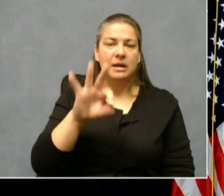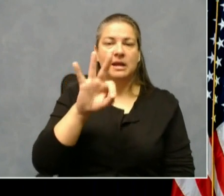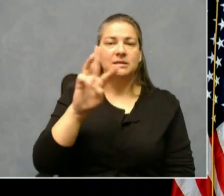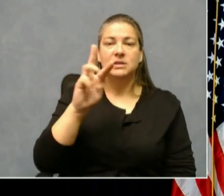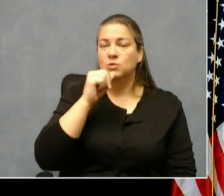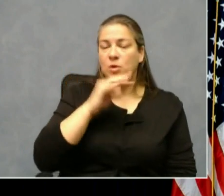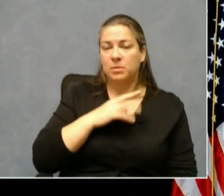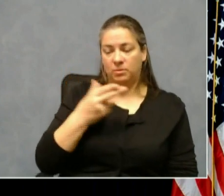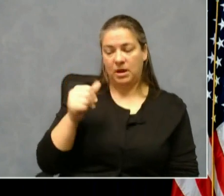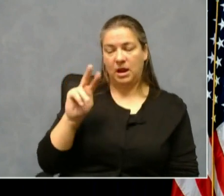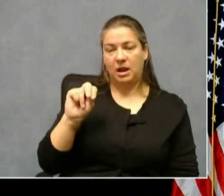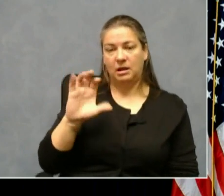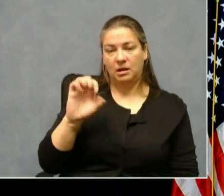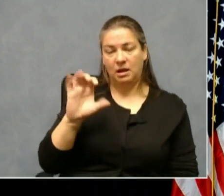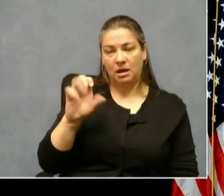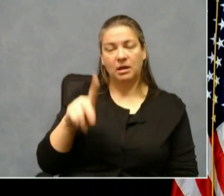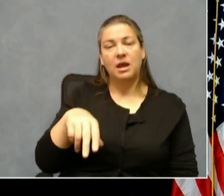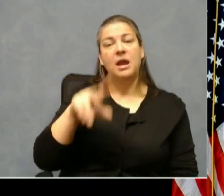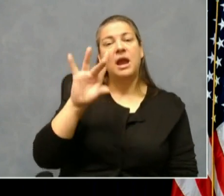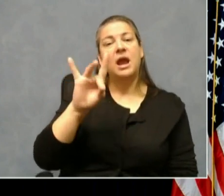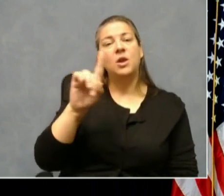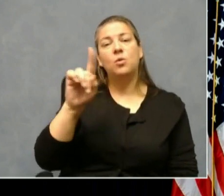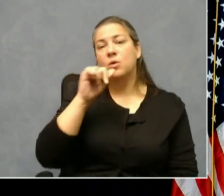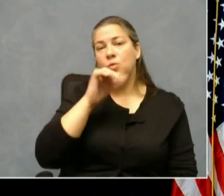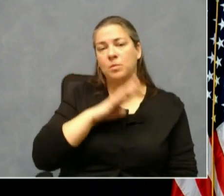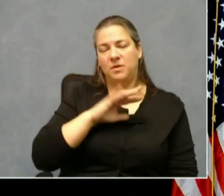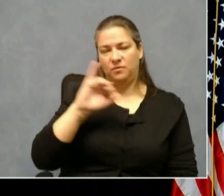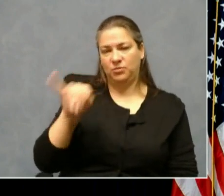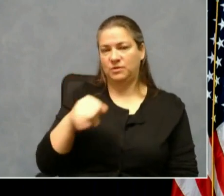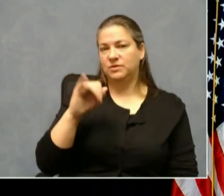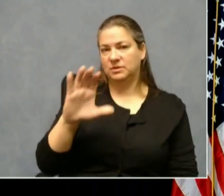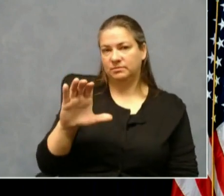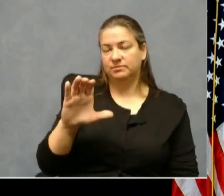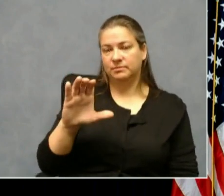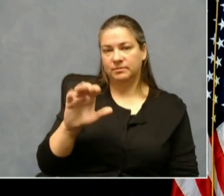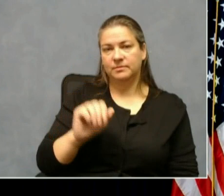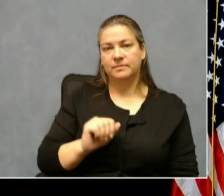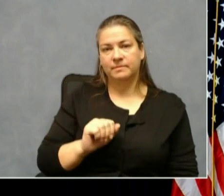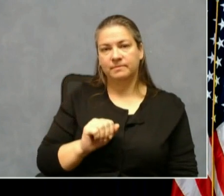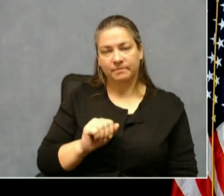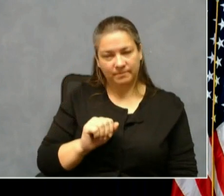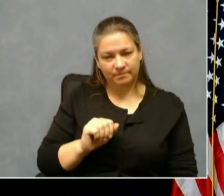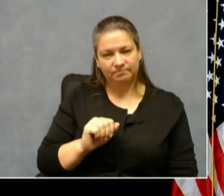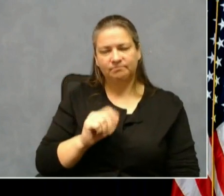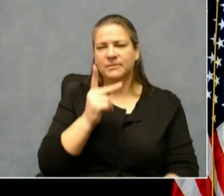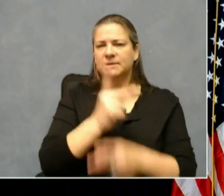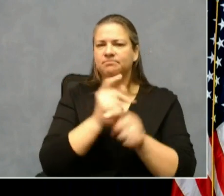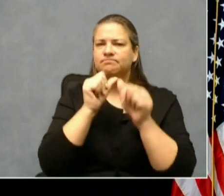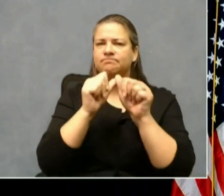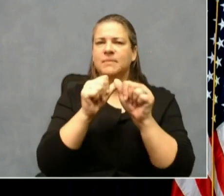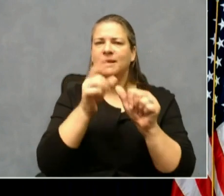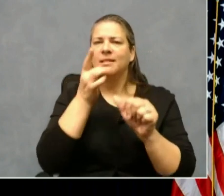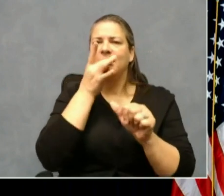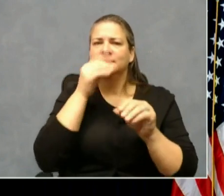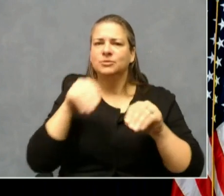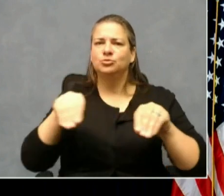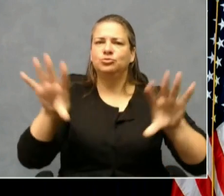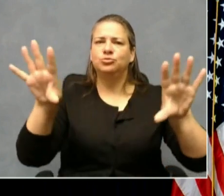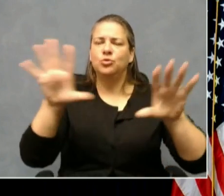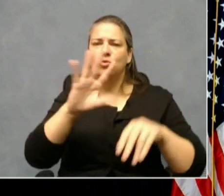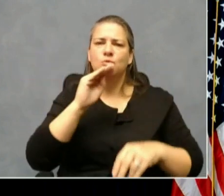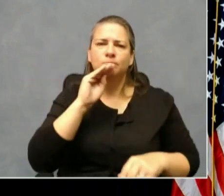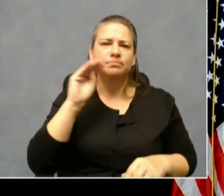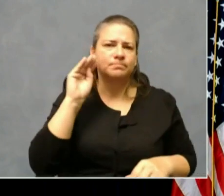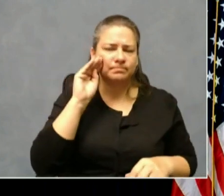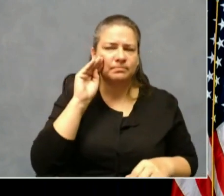Hancock, and an 81-year-old woman from Jefferson. Let's keep lighting those homes up green. Let's keep ringing our bells at